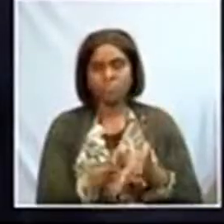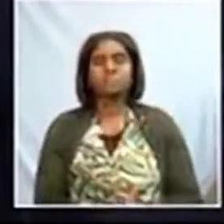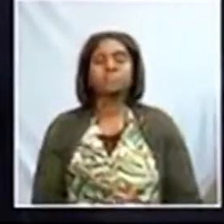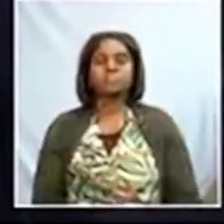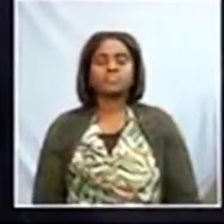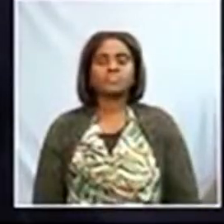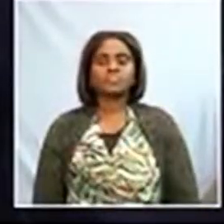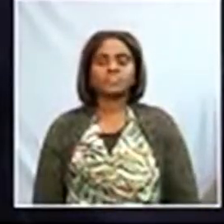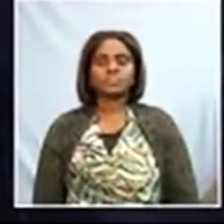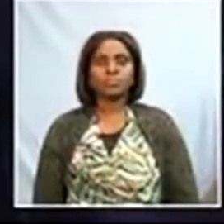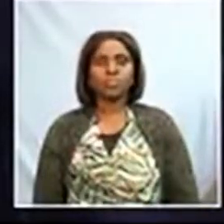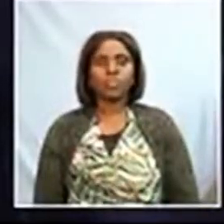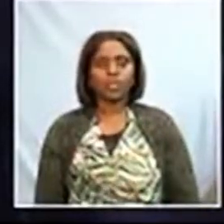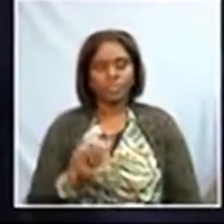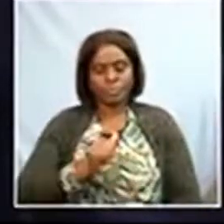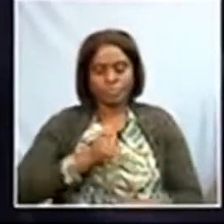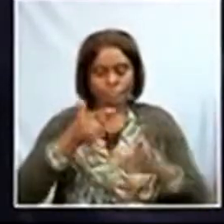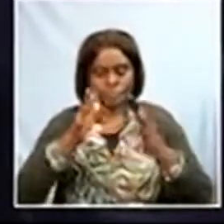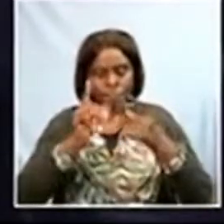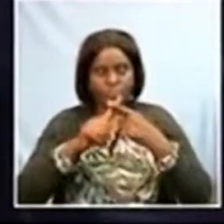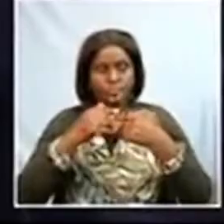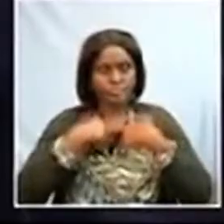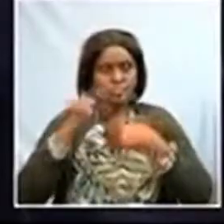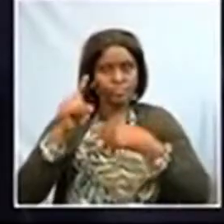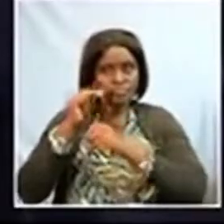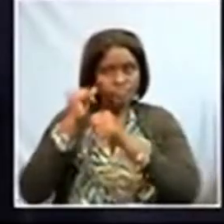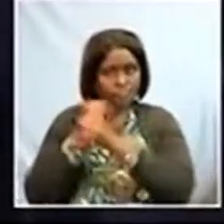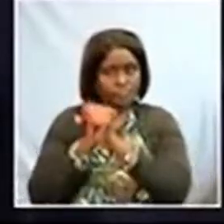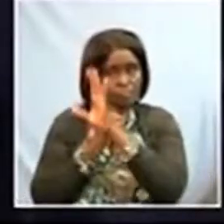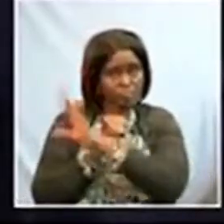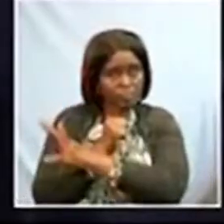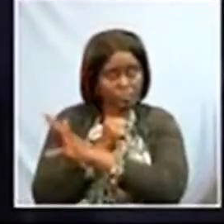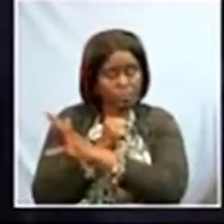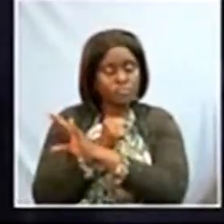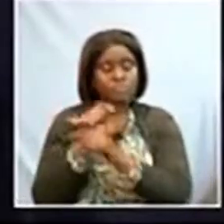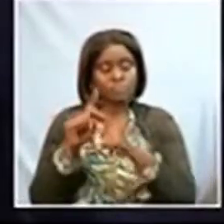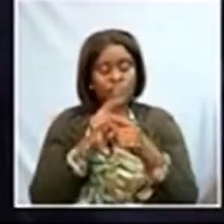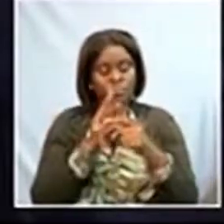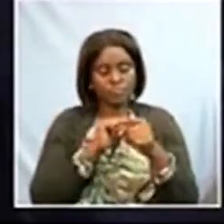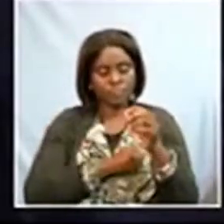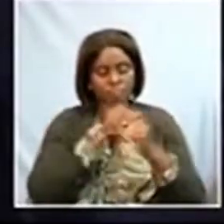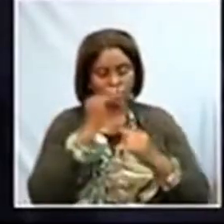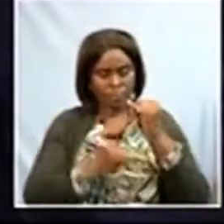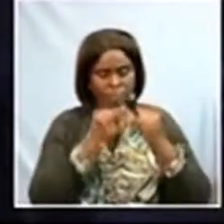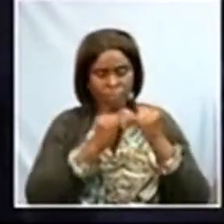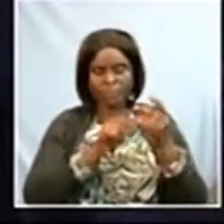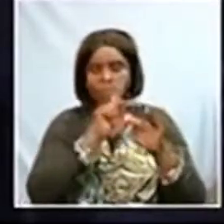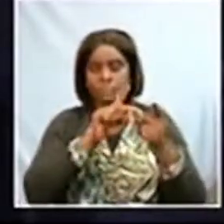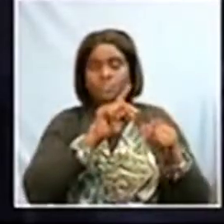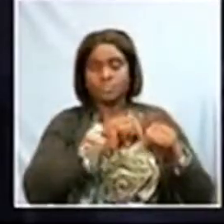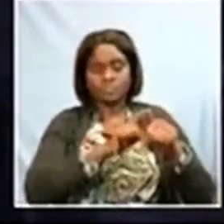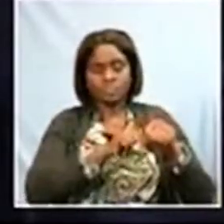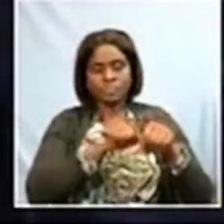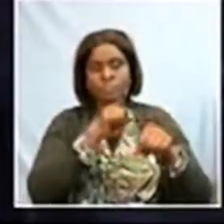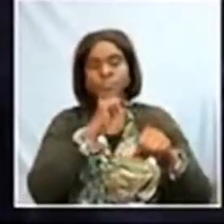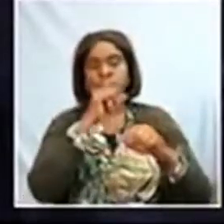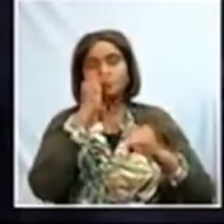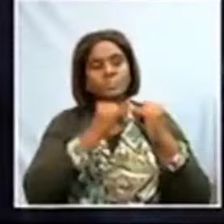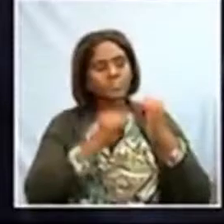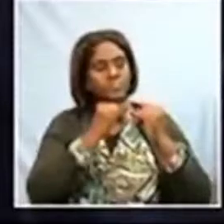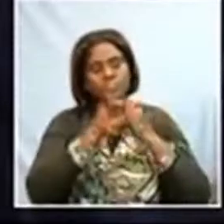So we allowed it to run for a year, but we concluded that this particular contractor could not finish the